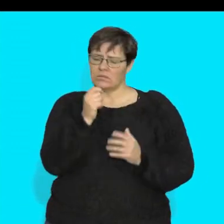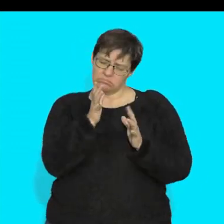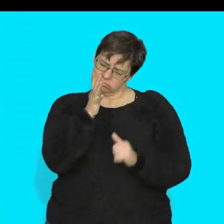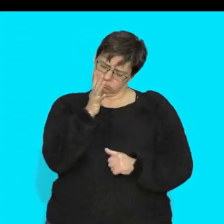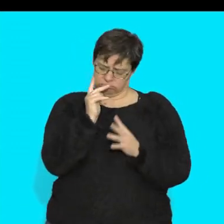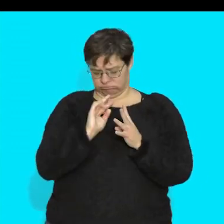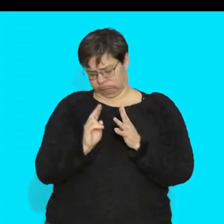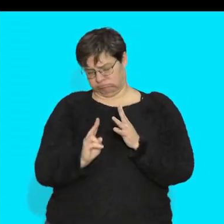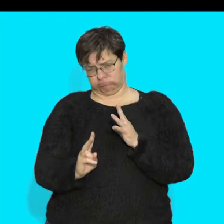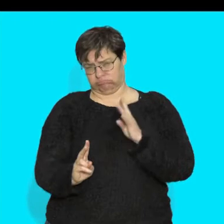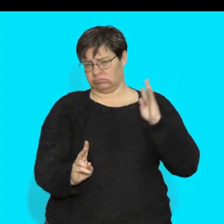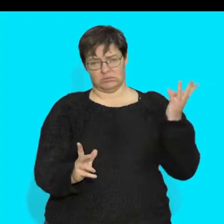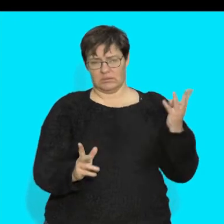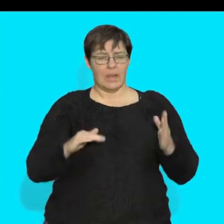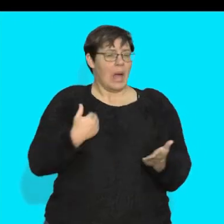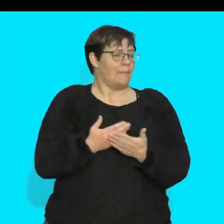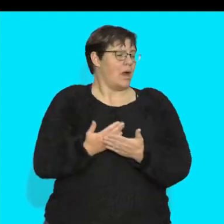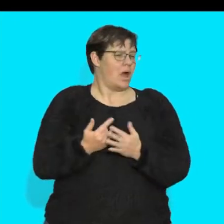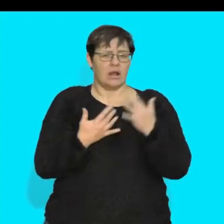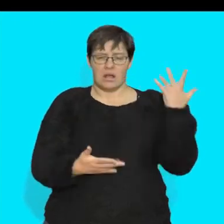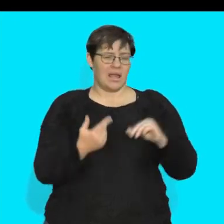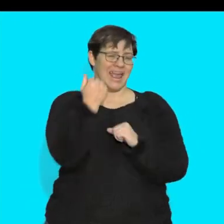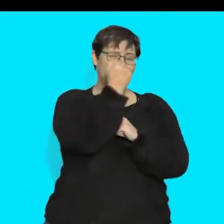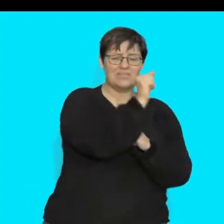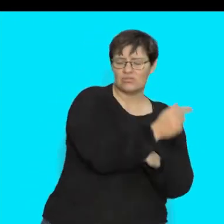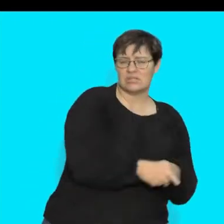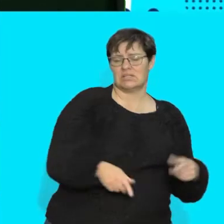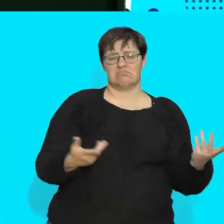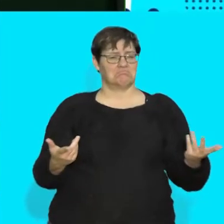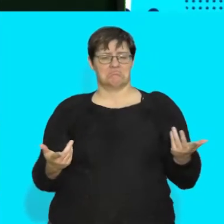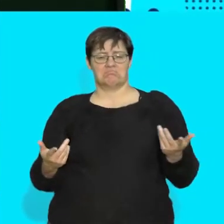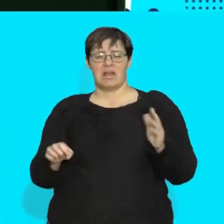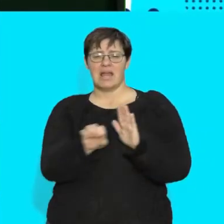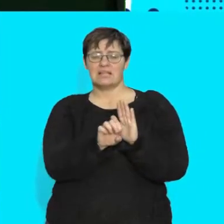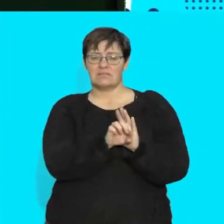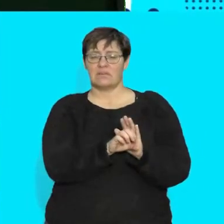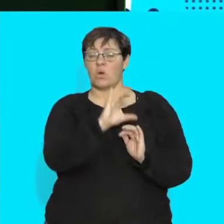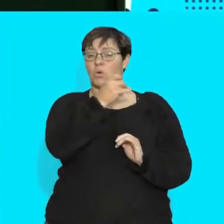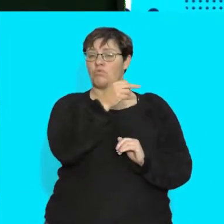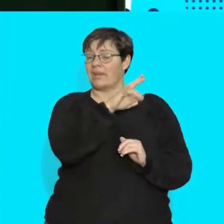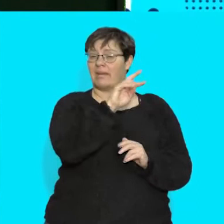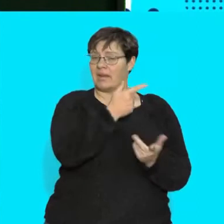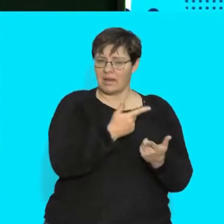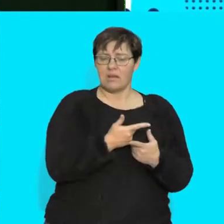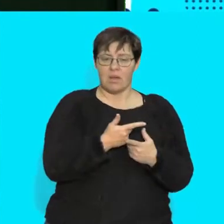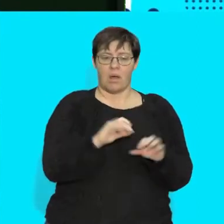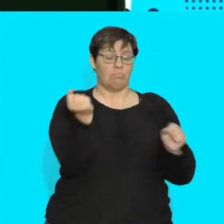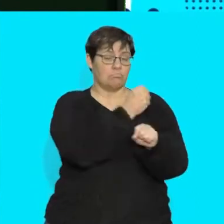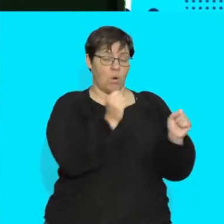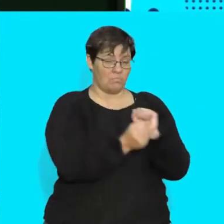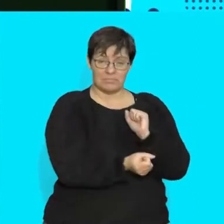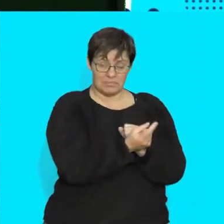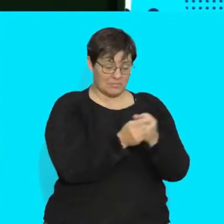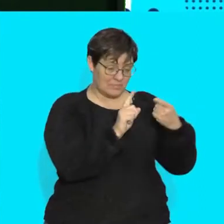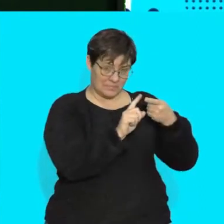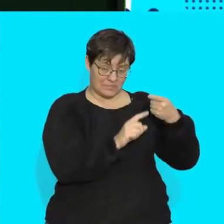and they have lots of applications, both in industry. For example, chlorine is used not just to make bombs, as that was